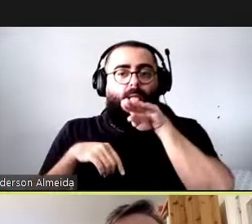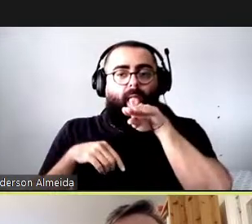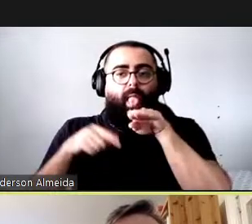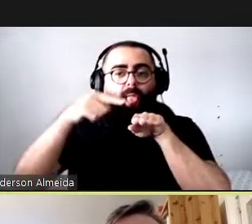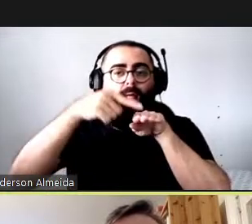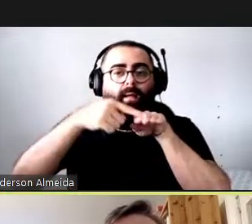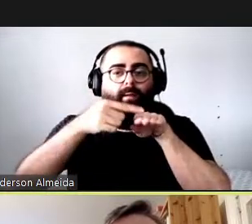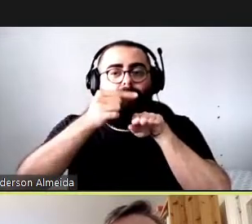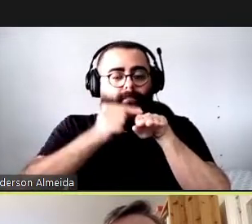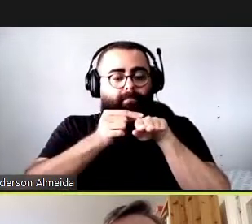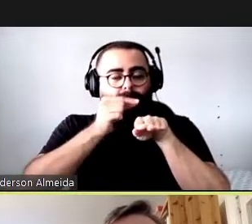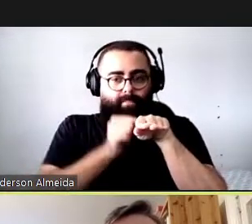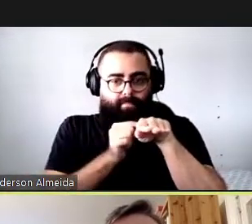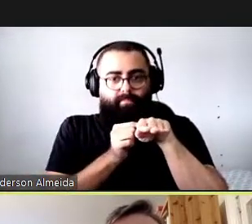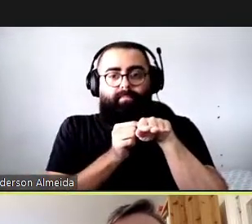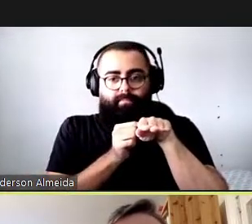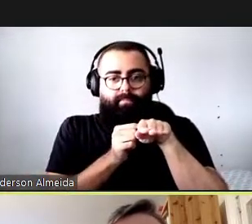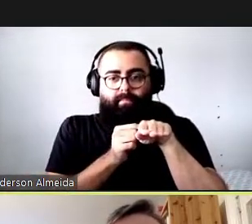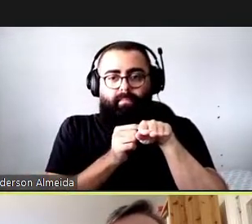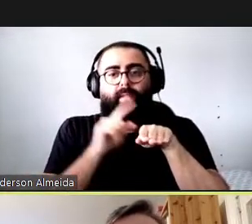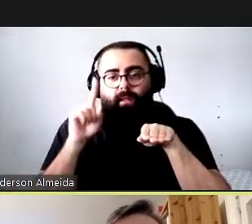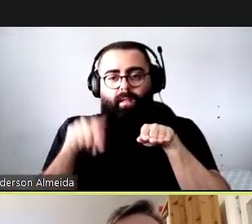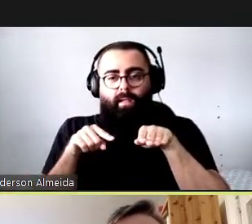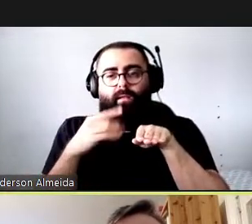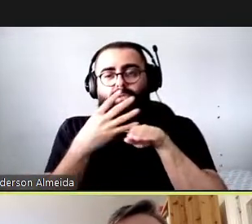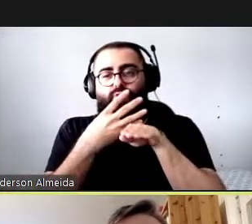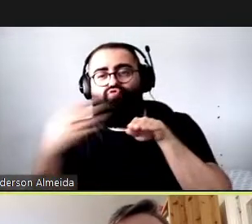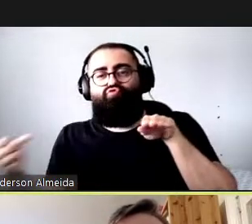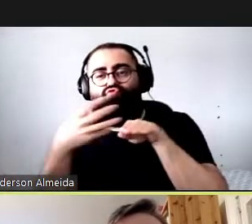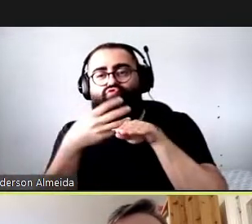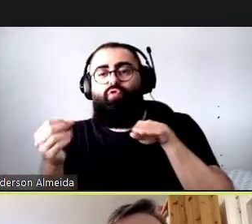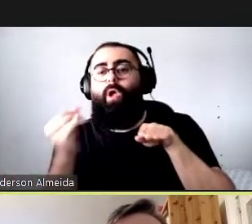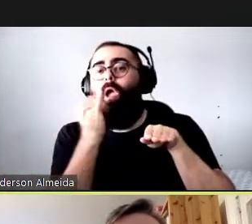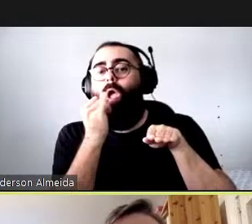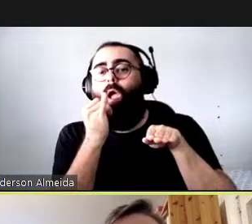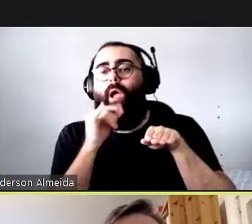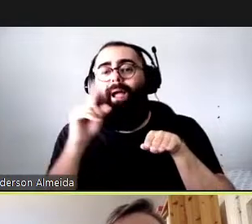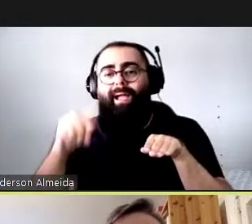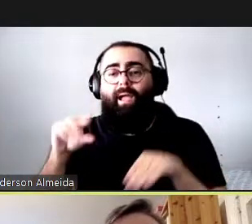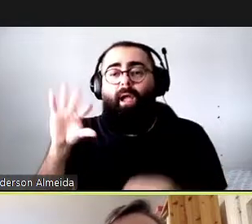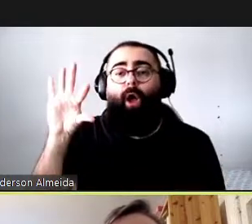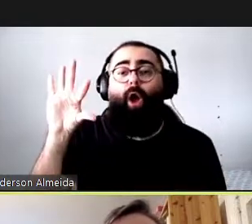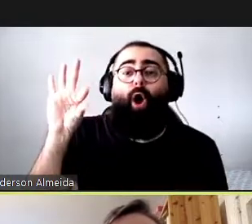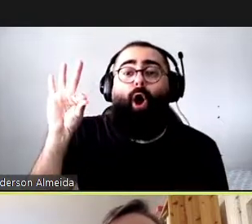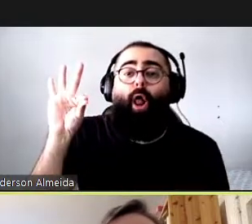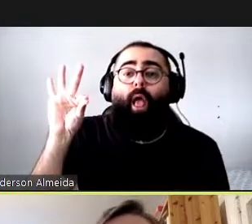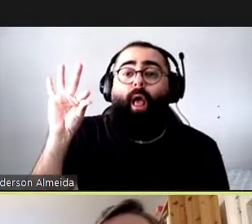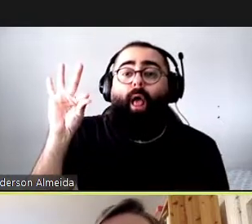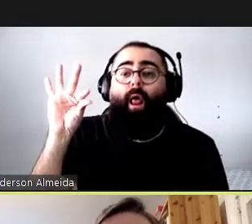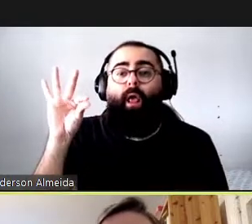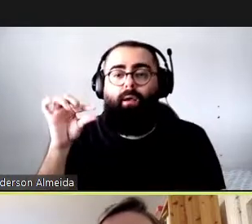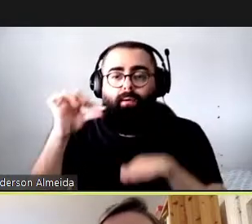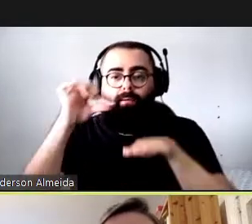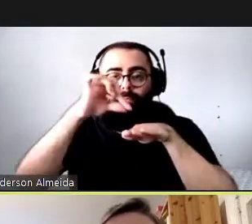So the EMA sensors were attached with glue to the speech articulators.